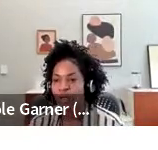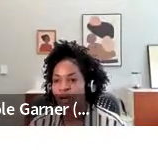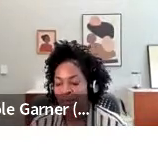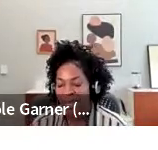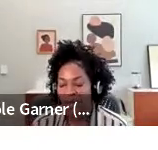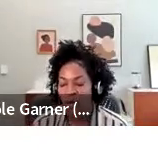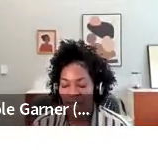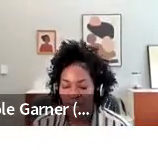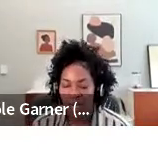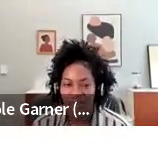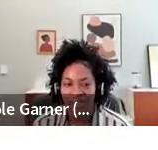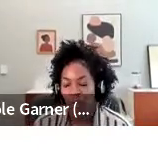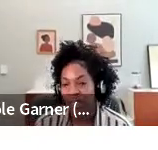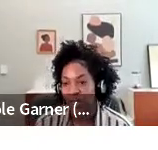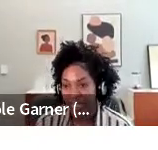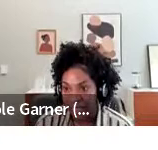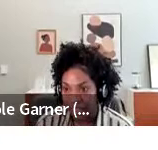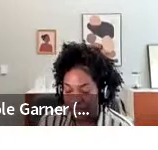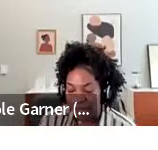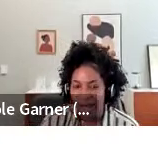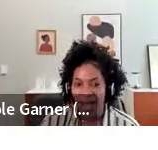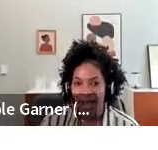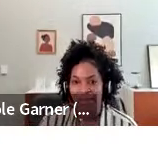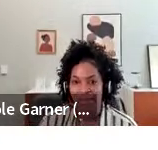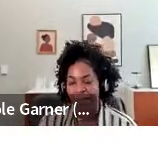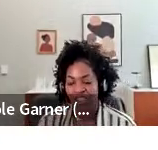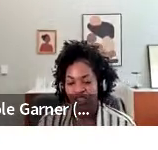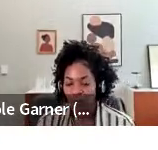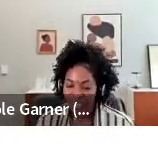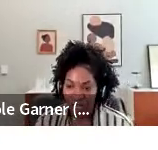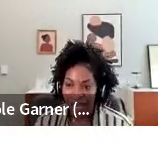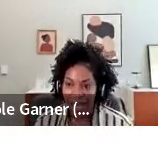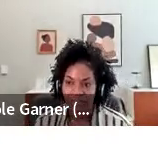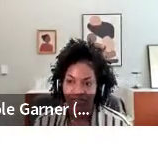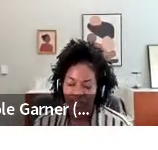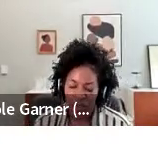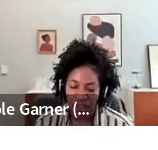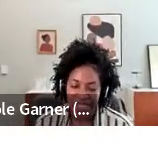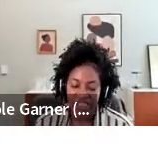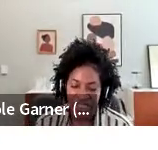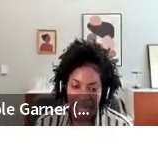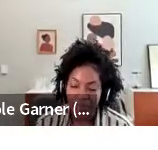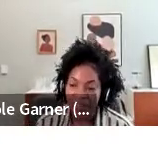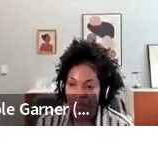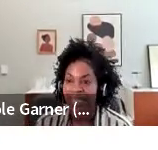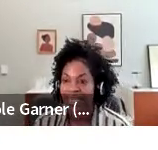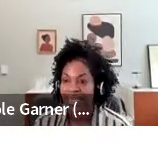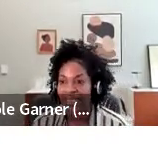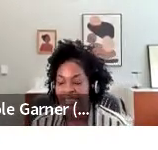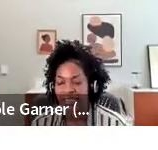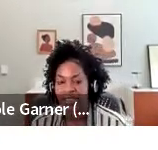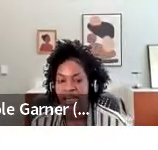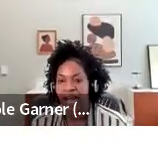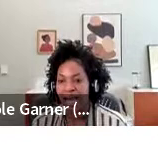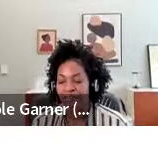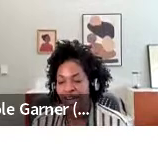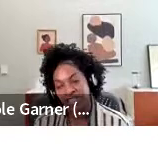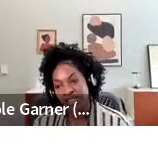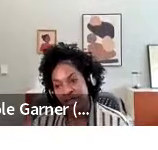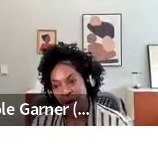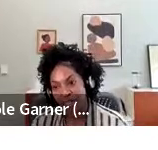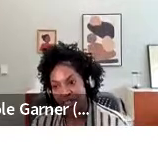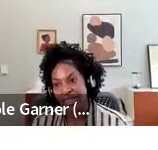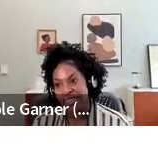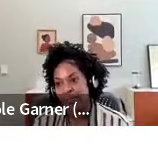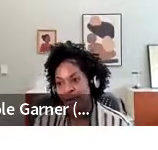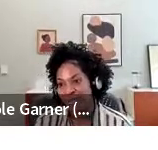state that we want to make aware that we are here. As I mentioned, we don't have a physical space yet, but the plan is for